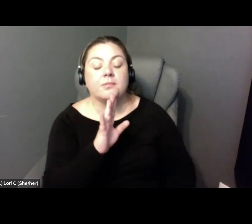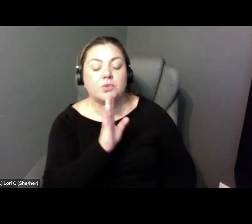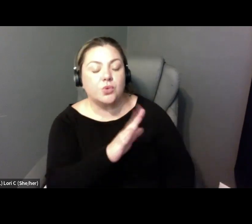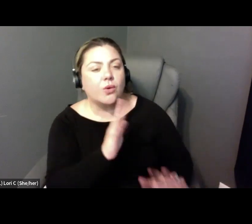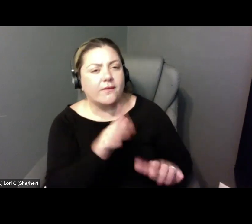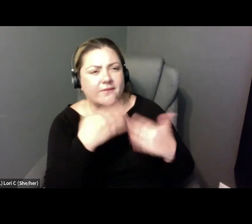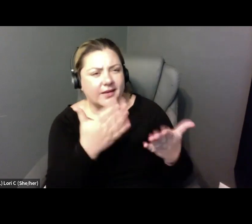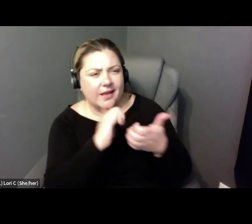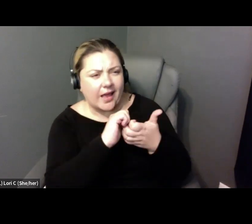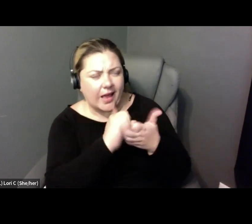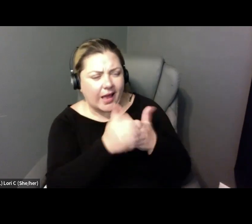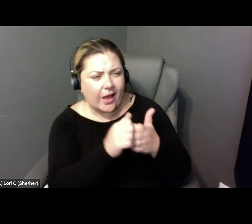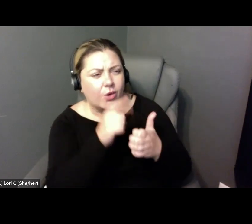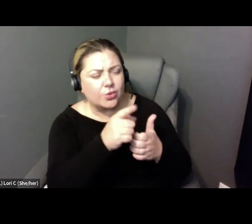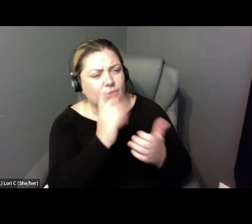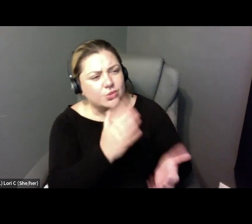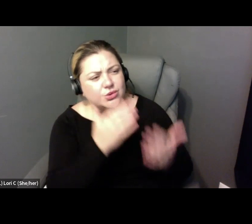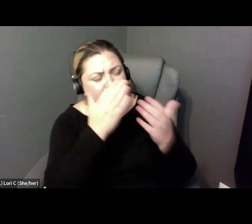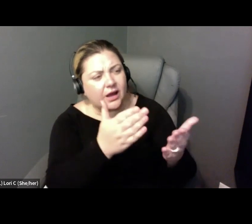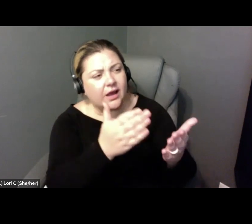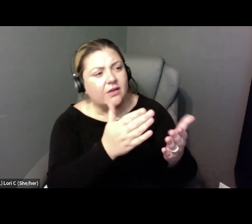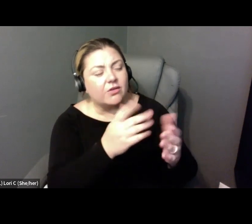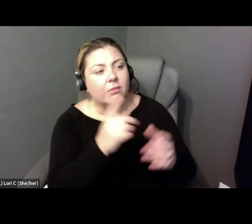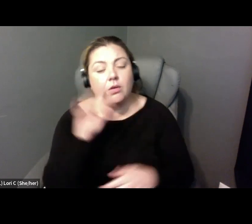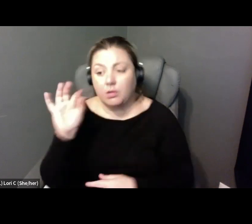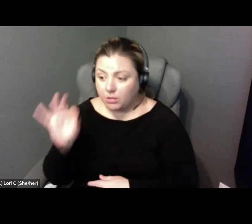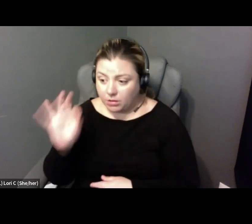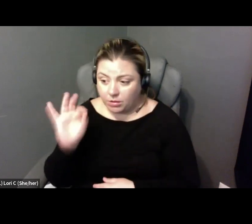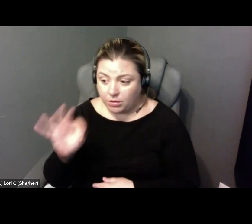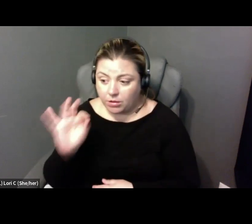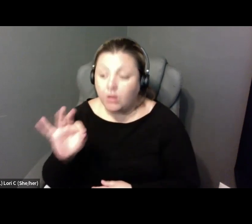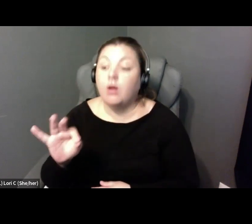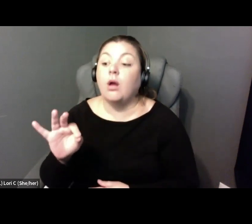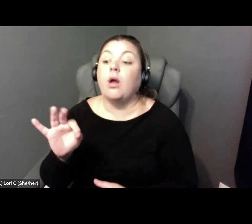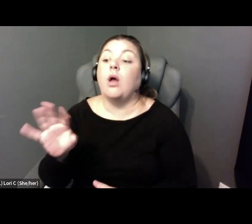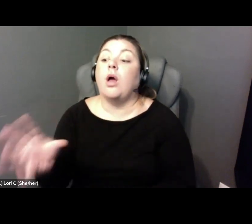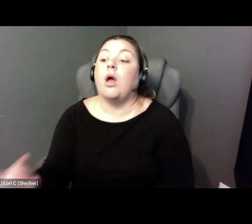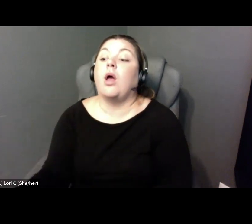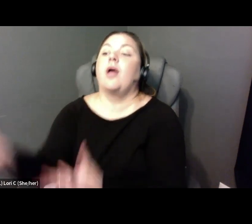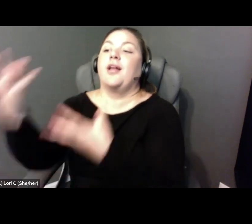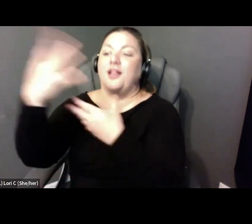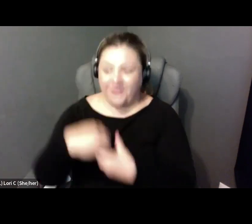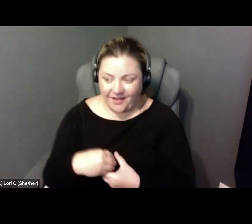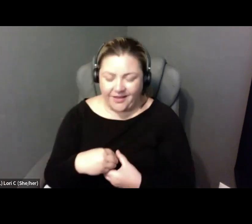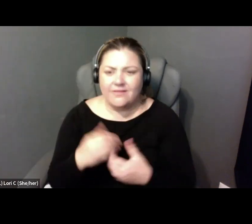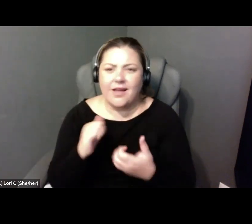from informing communities to empowering communities to participate? That's a really great question, and something